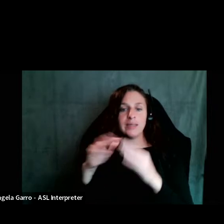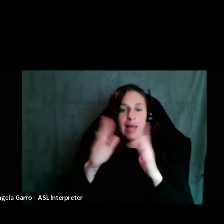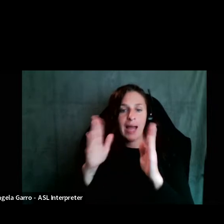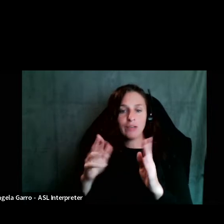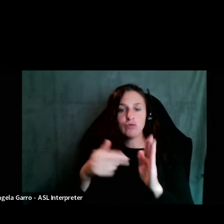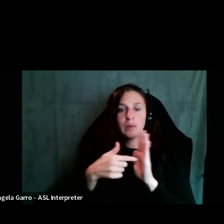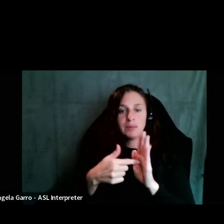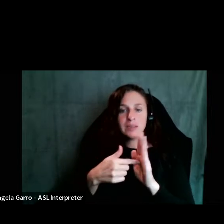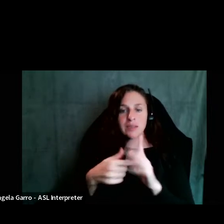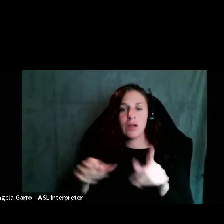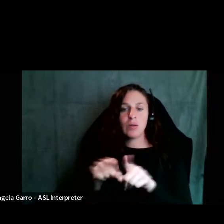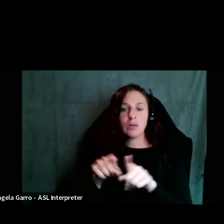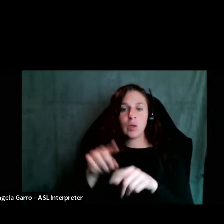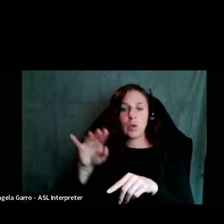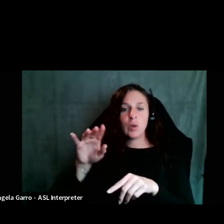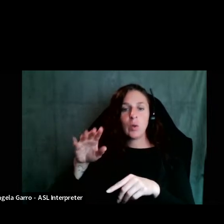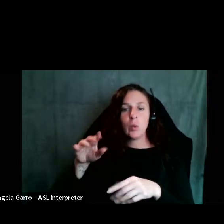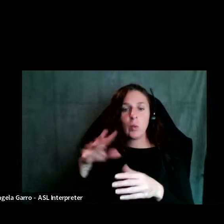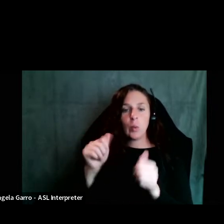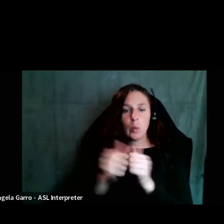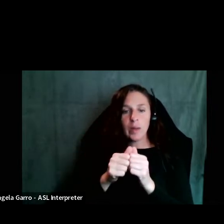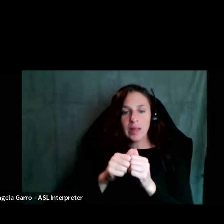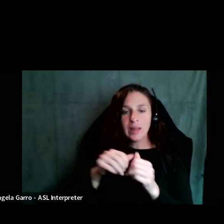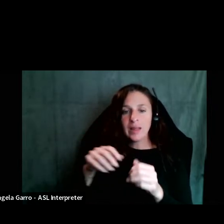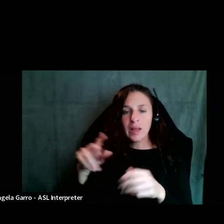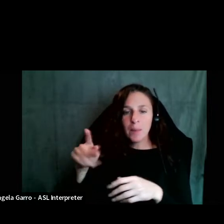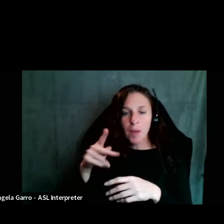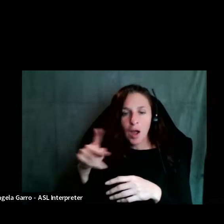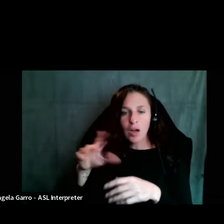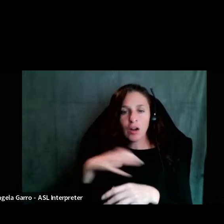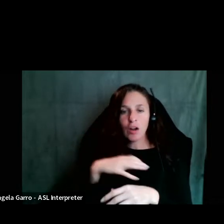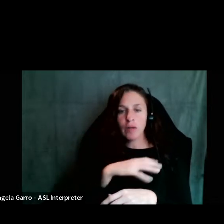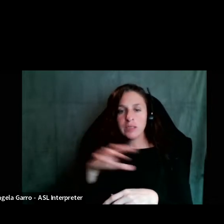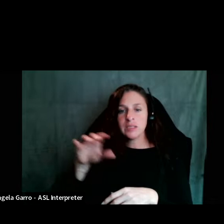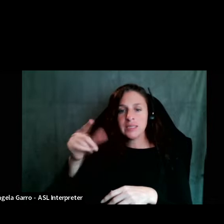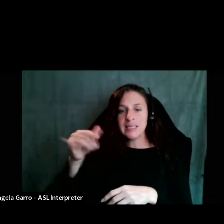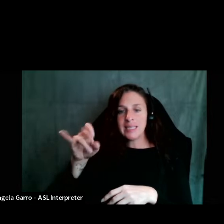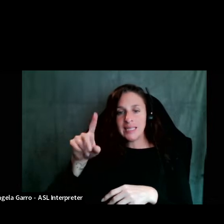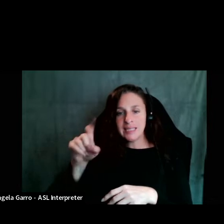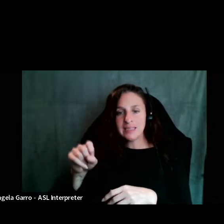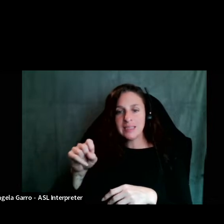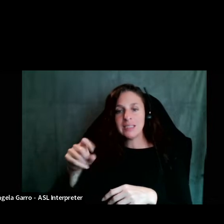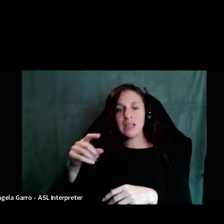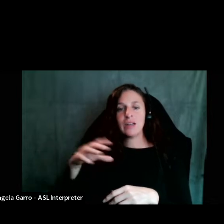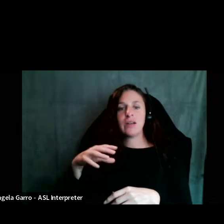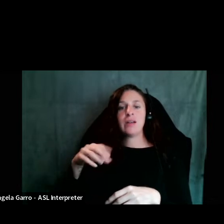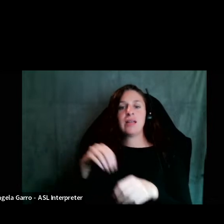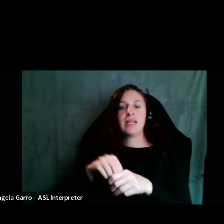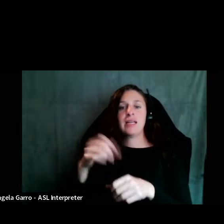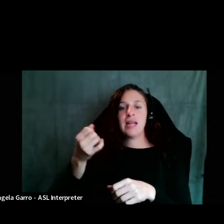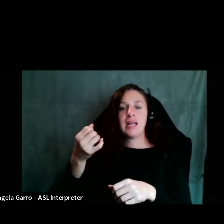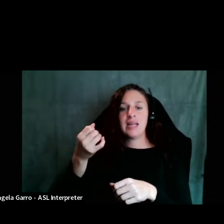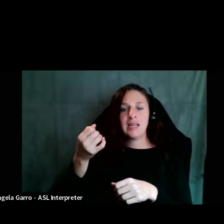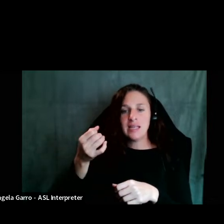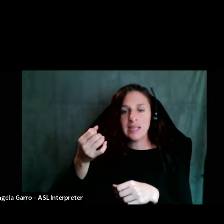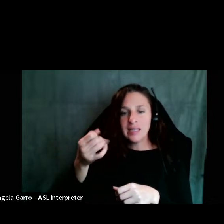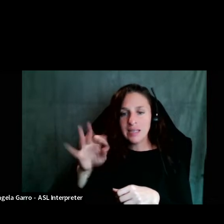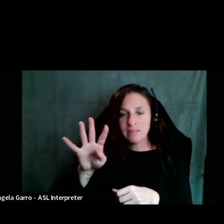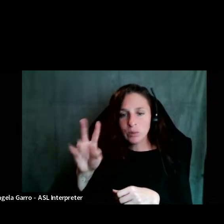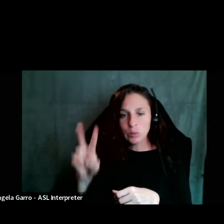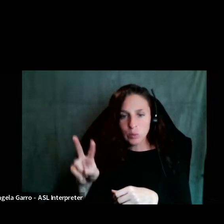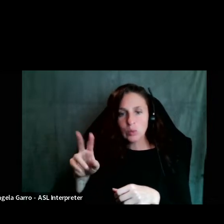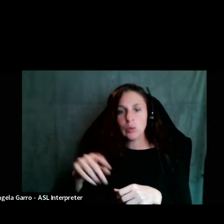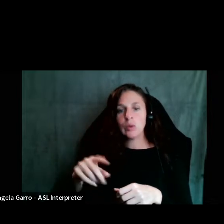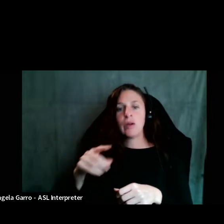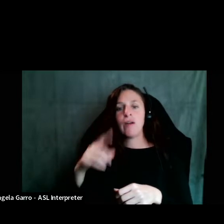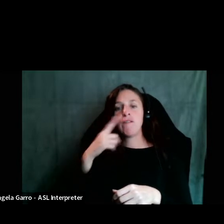Congressman Joshua Giddings, who Congress censured in 1842 for daring to introduce an anti-slavery bill. So with that, I